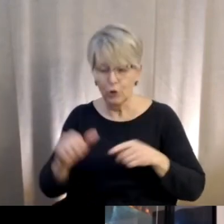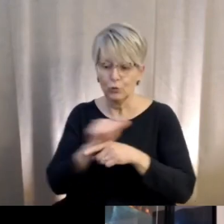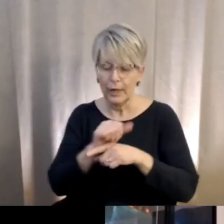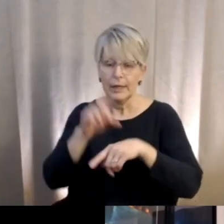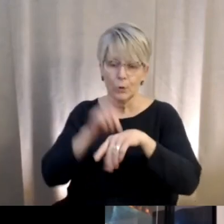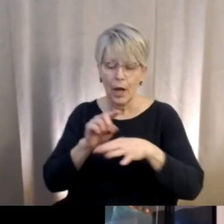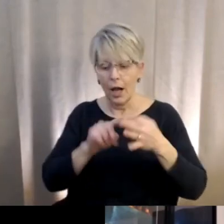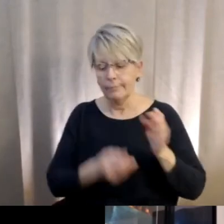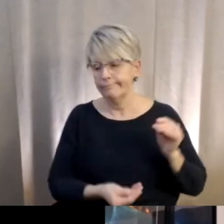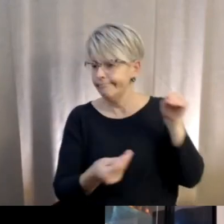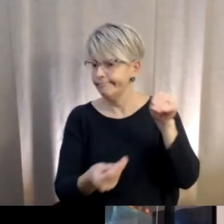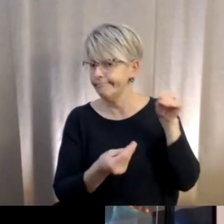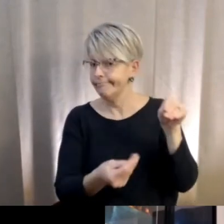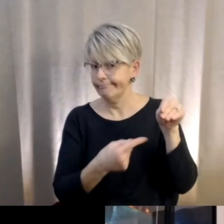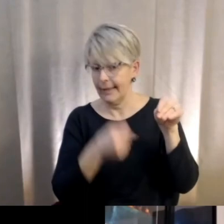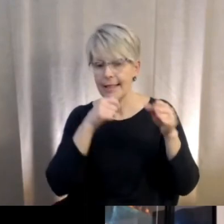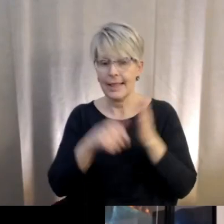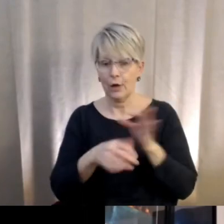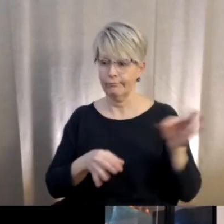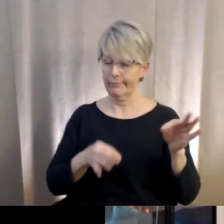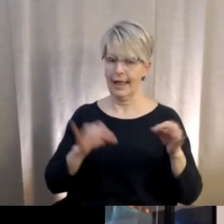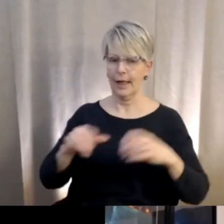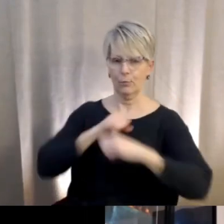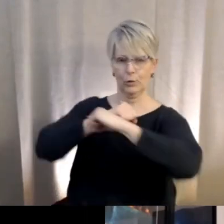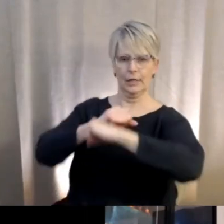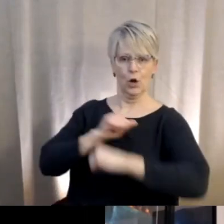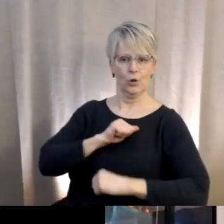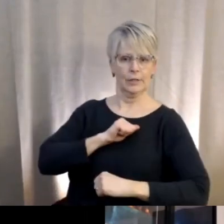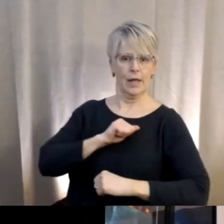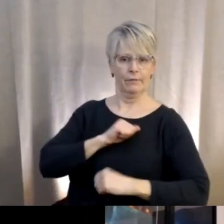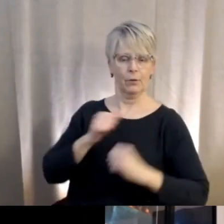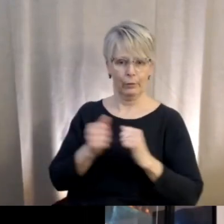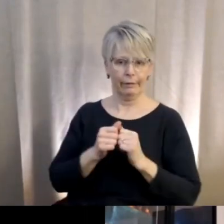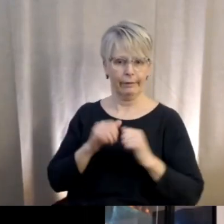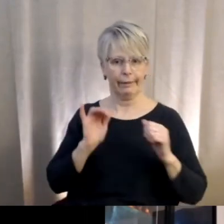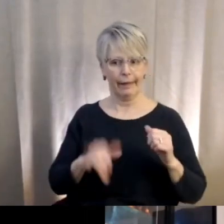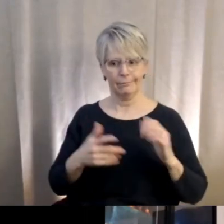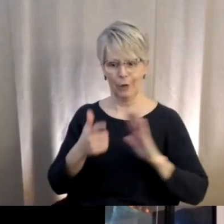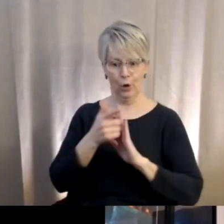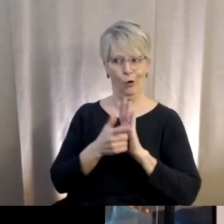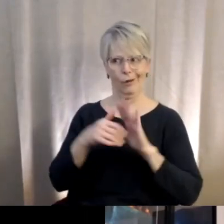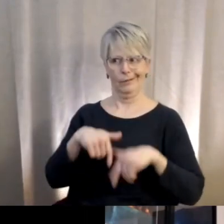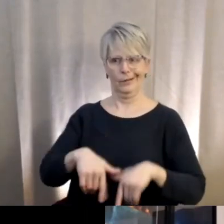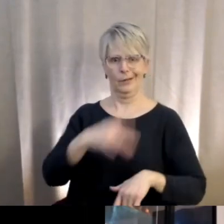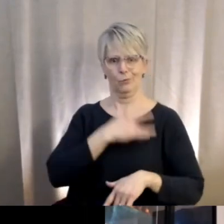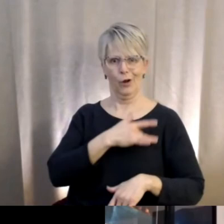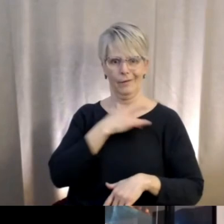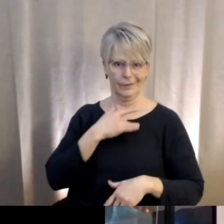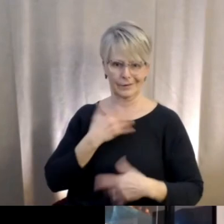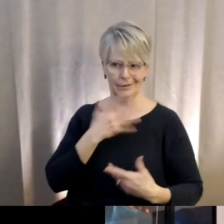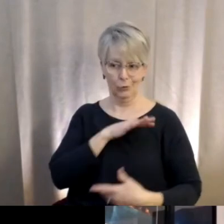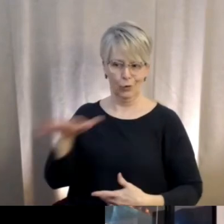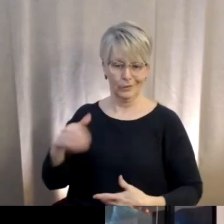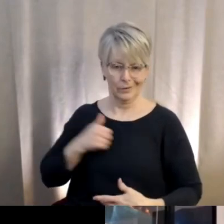to do, because that's the closest to protection that we can get with the state of legislation in this province and indeed across